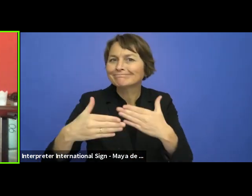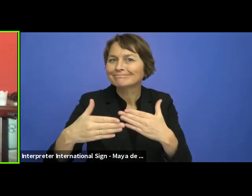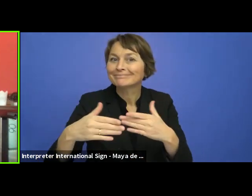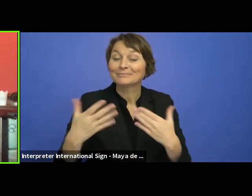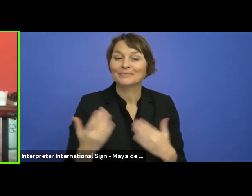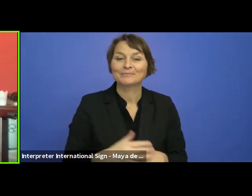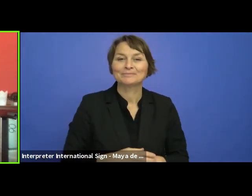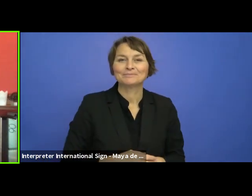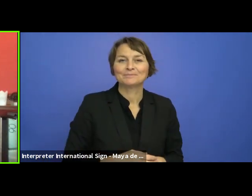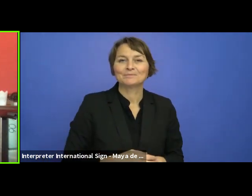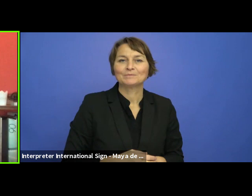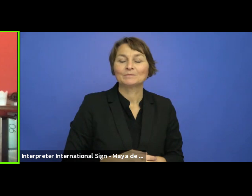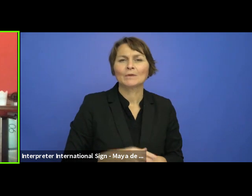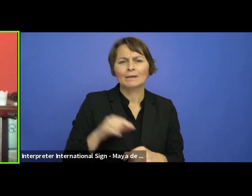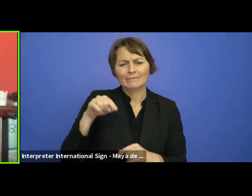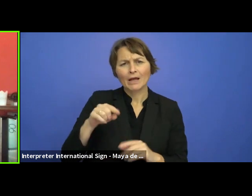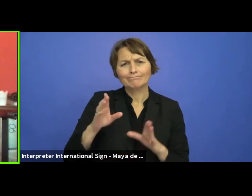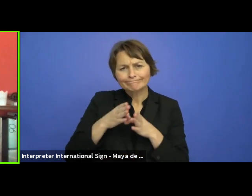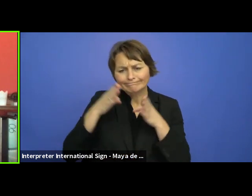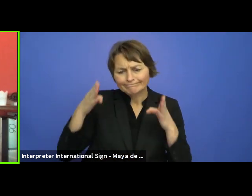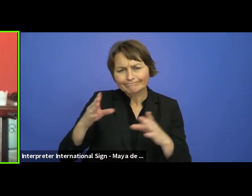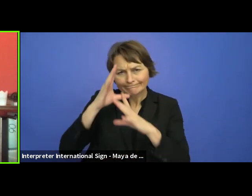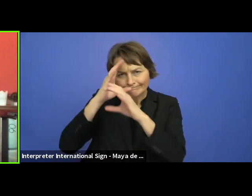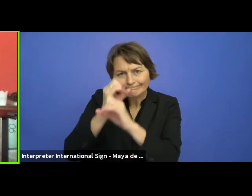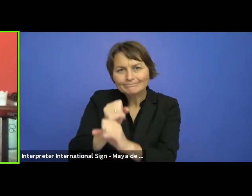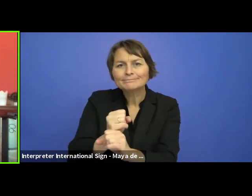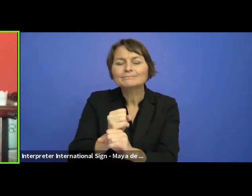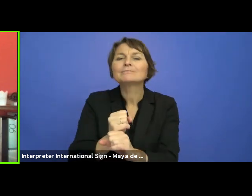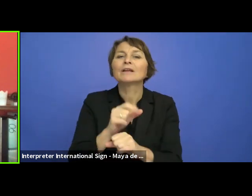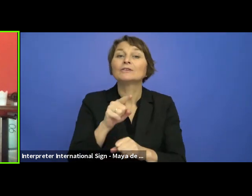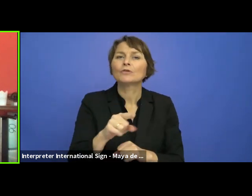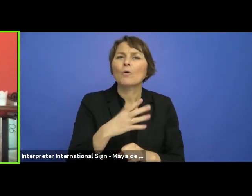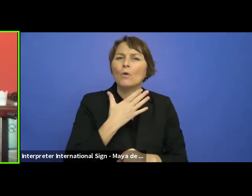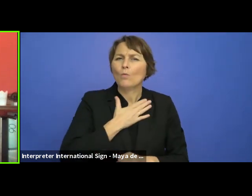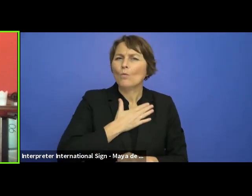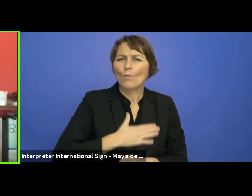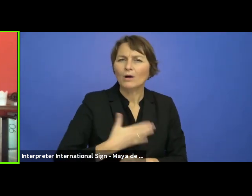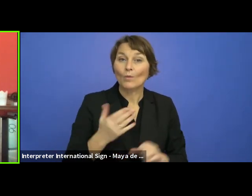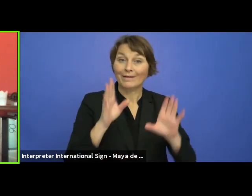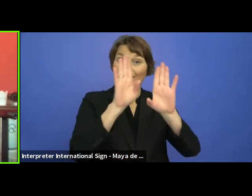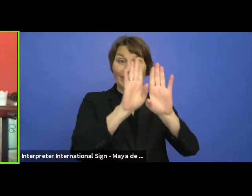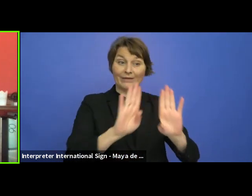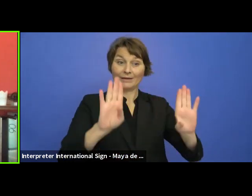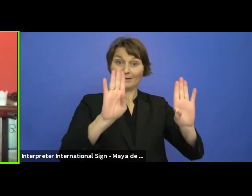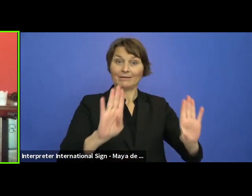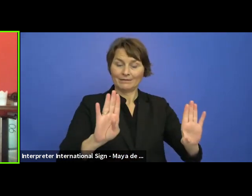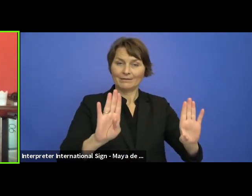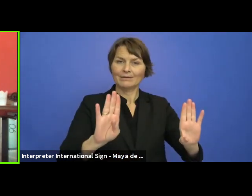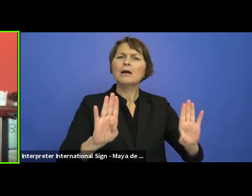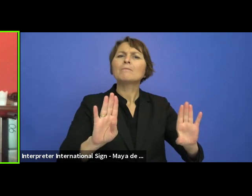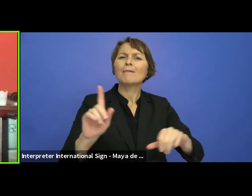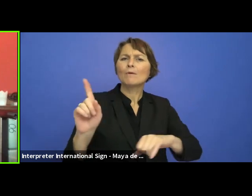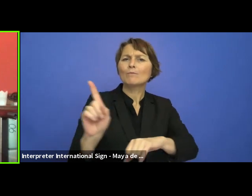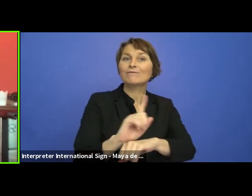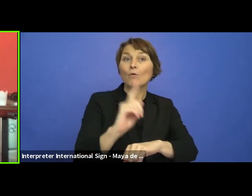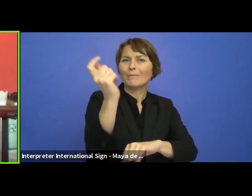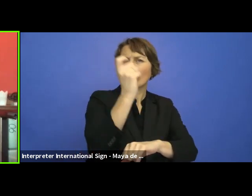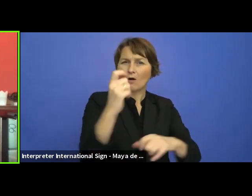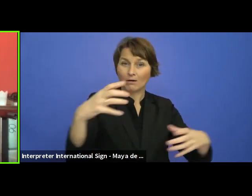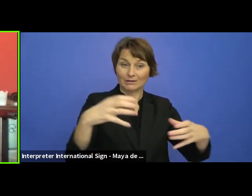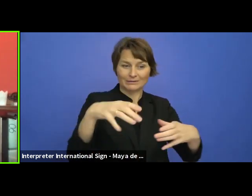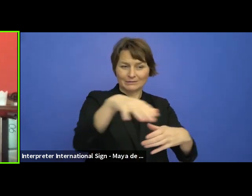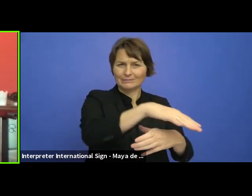is on embedding environmental sustainability in the theater and performing arts sector. And we